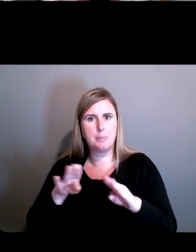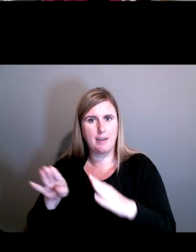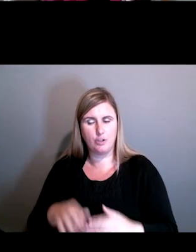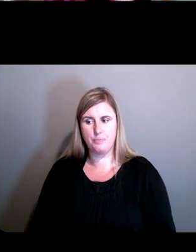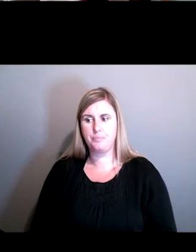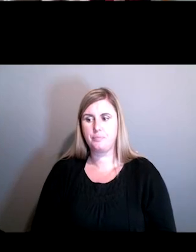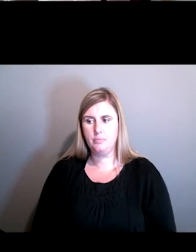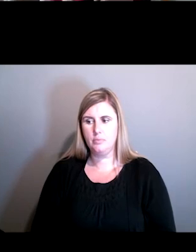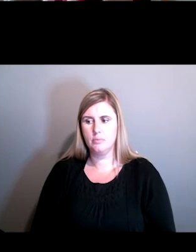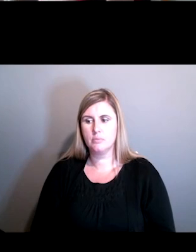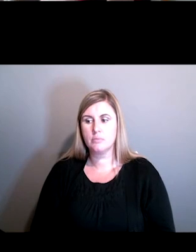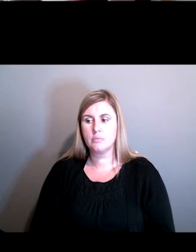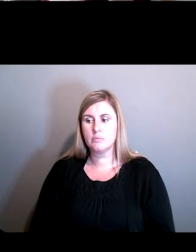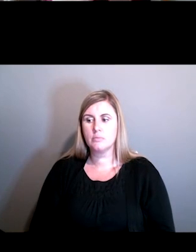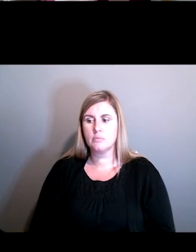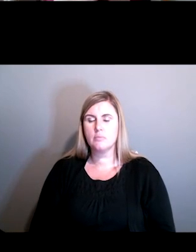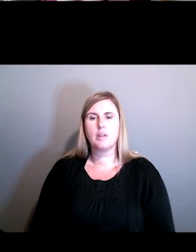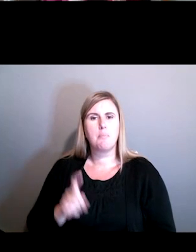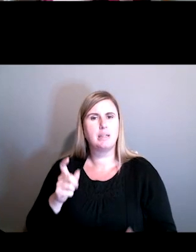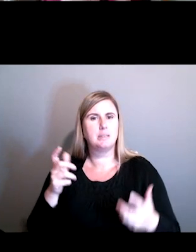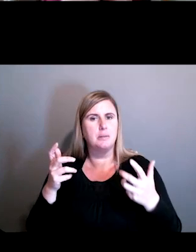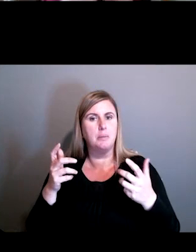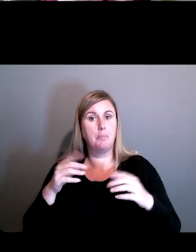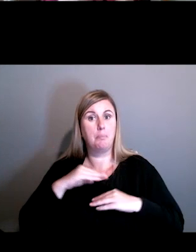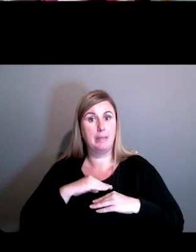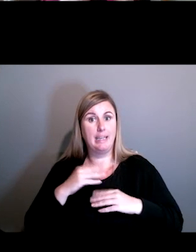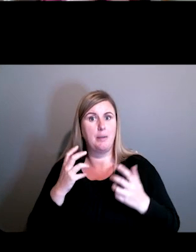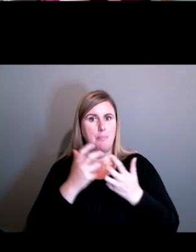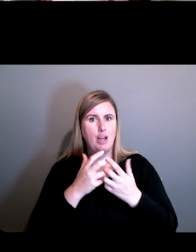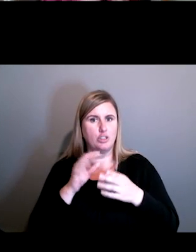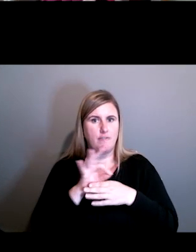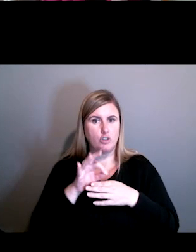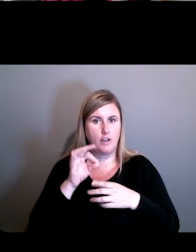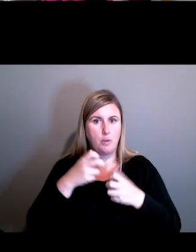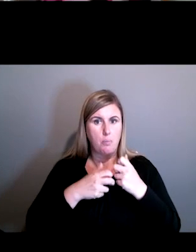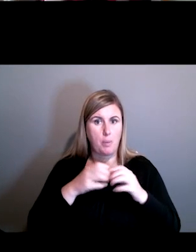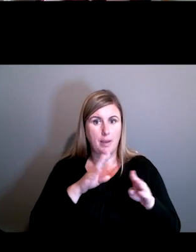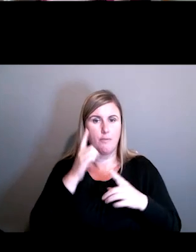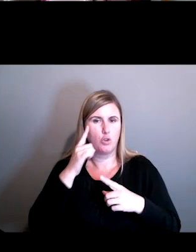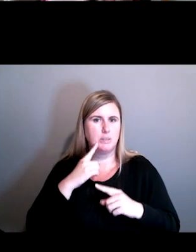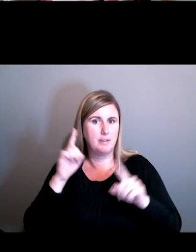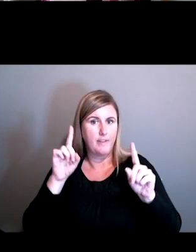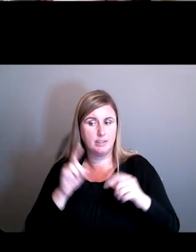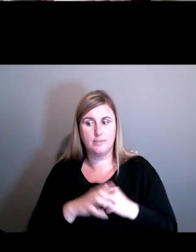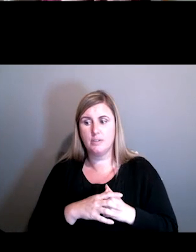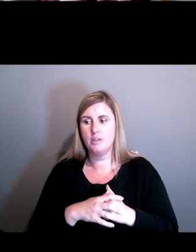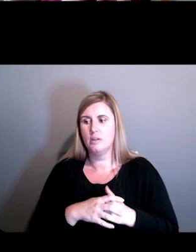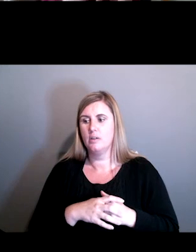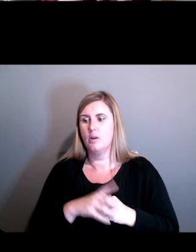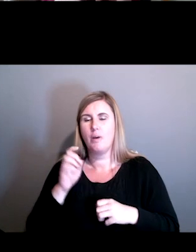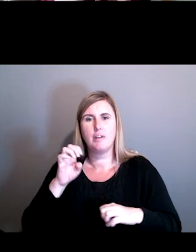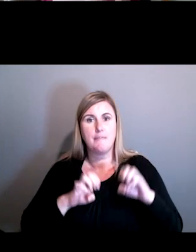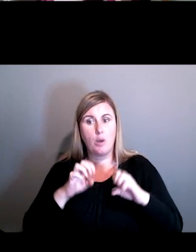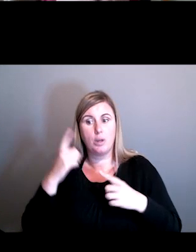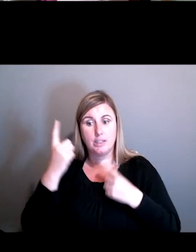and match the function of the problem behavior that is occurring for it to be effective. And we have to evaluate and consider what we're going to do in the